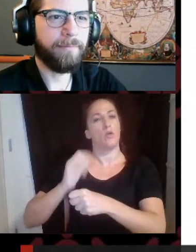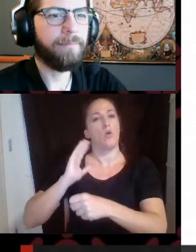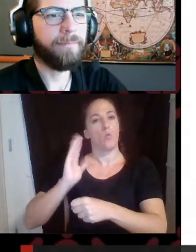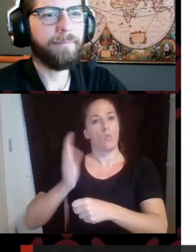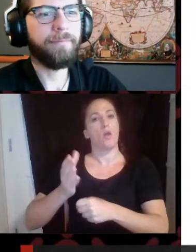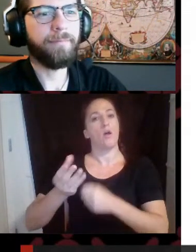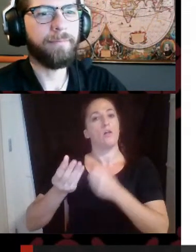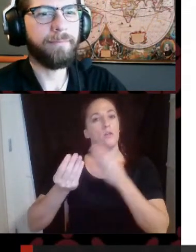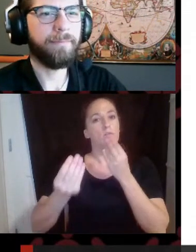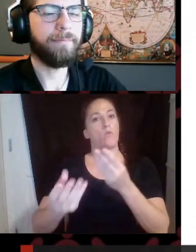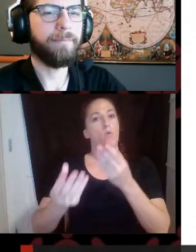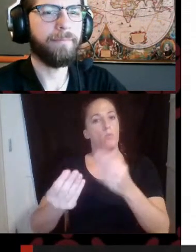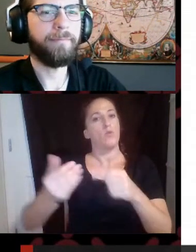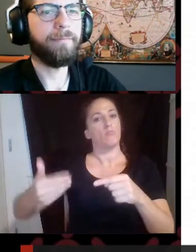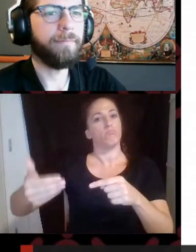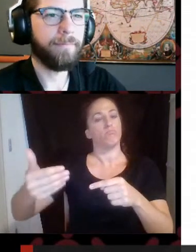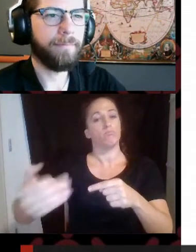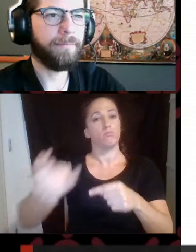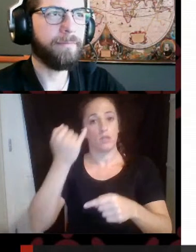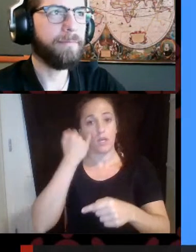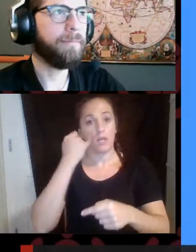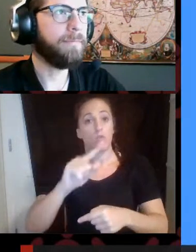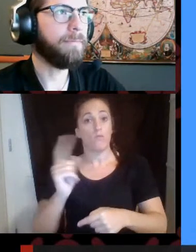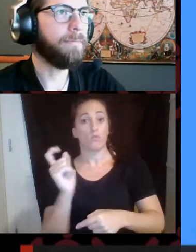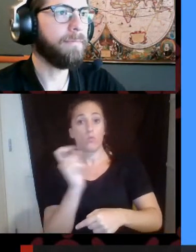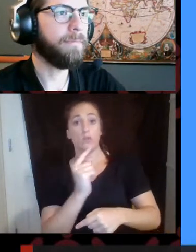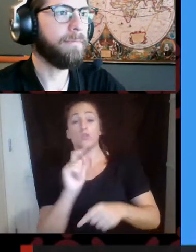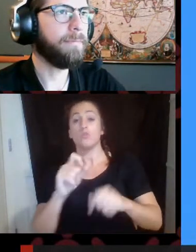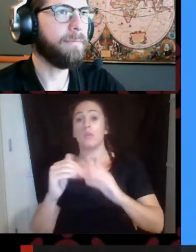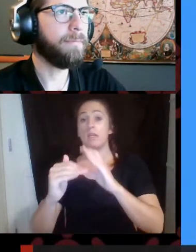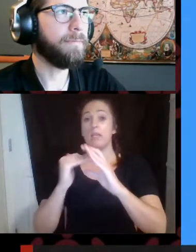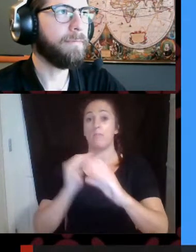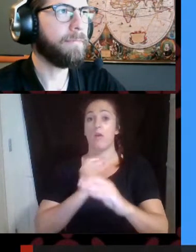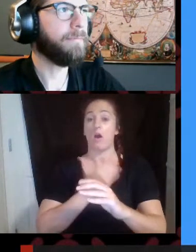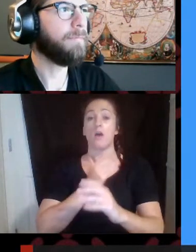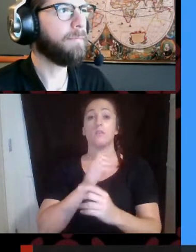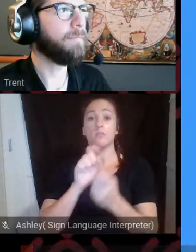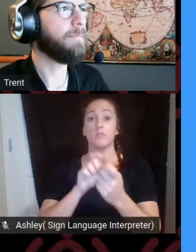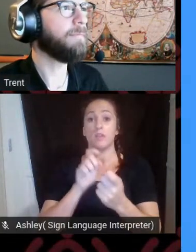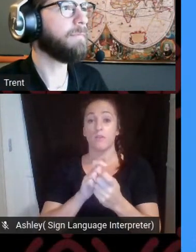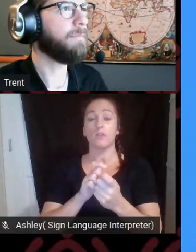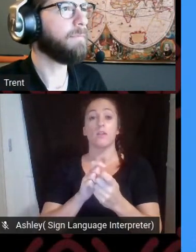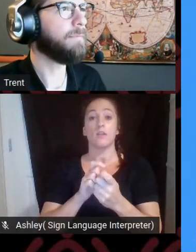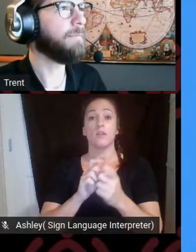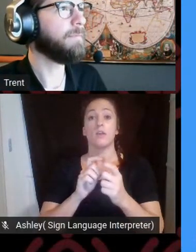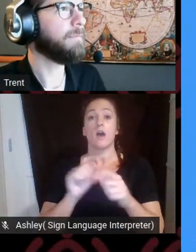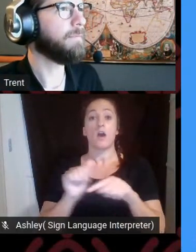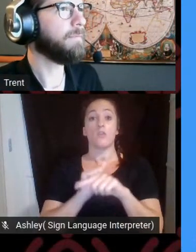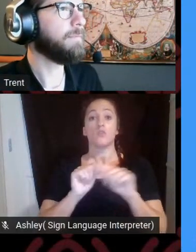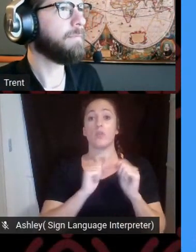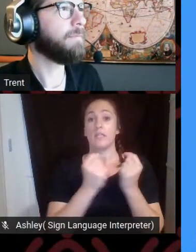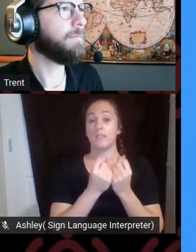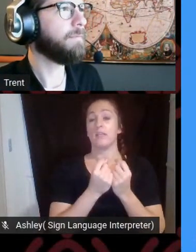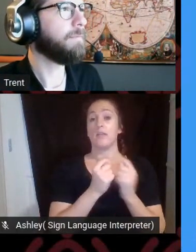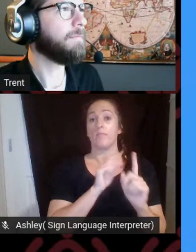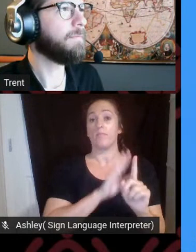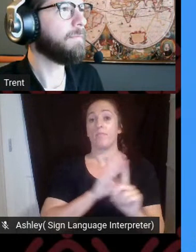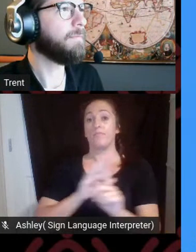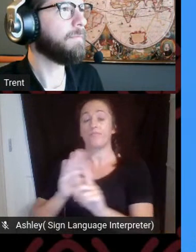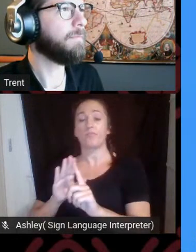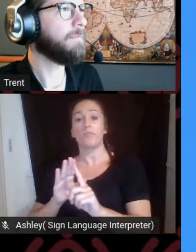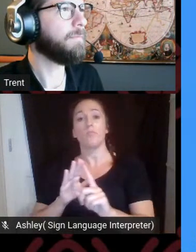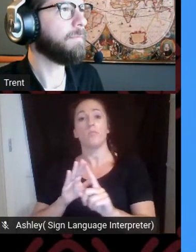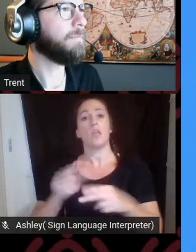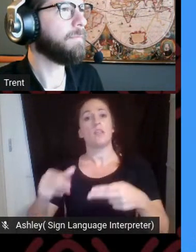now. If you have any questions about any of that, you can email any of us on the training team. There's also some additional resources. These slides